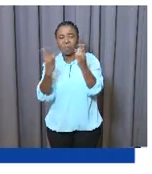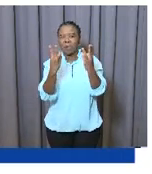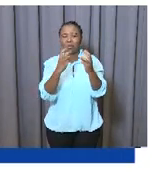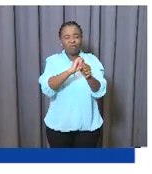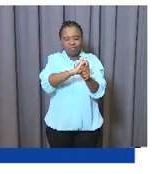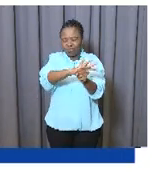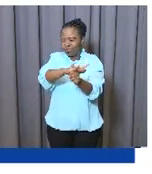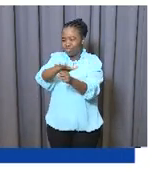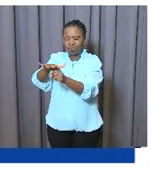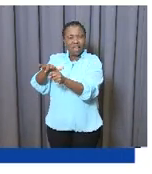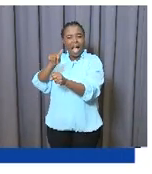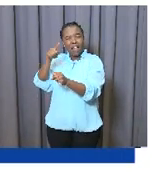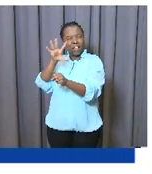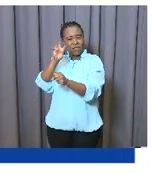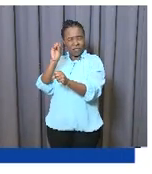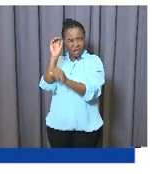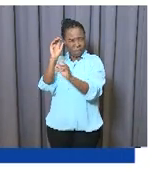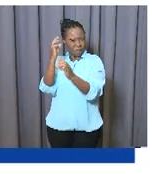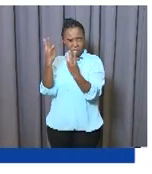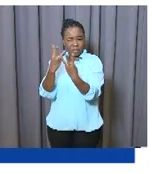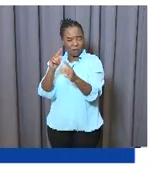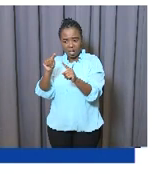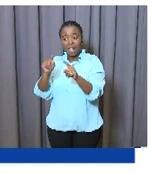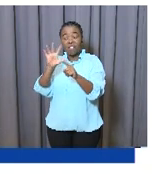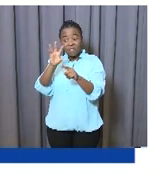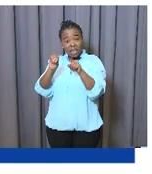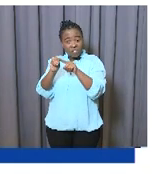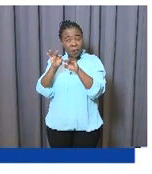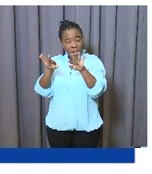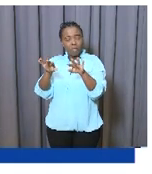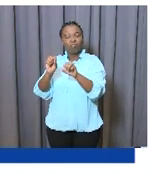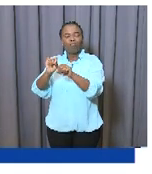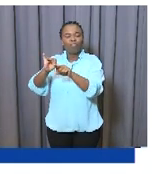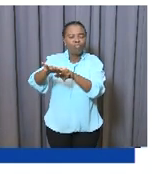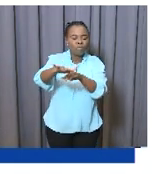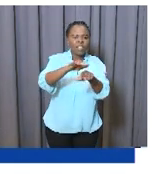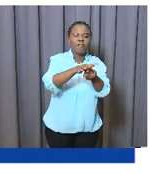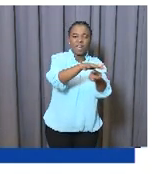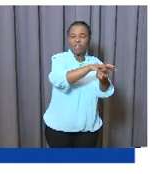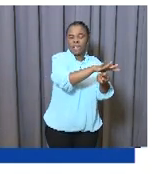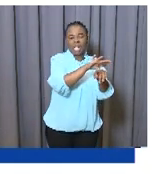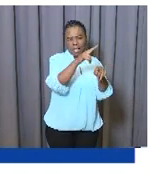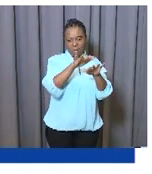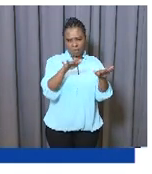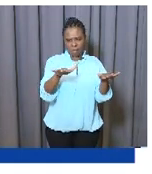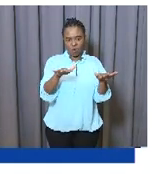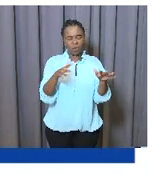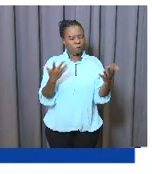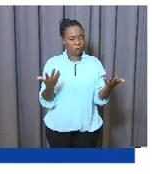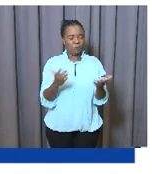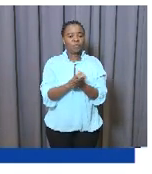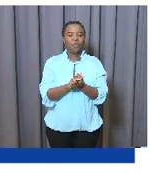infect another 50 people who will go and infect others. Also given the theory